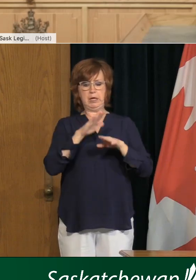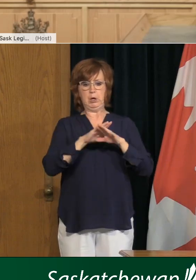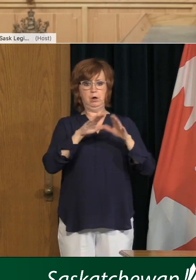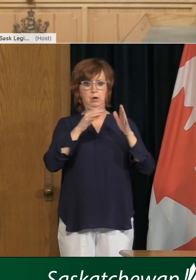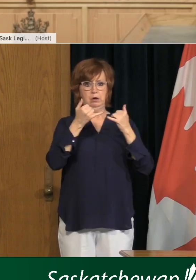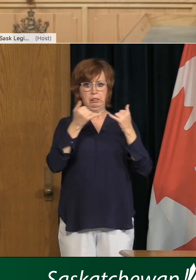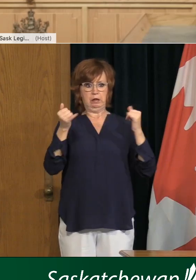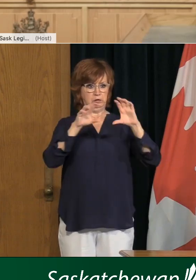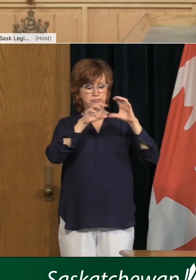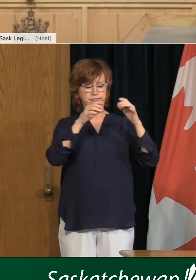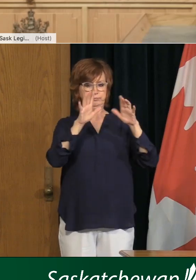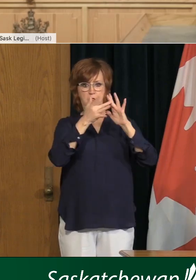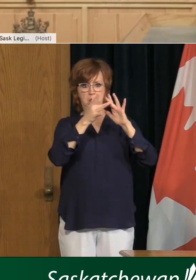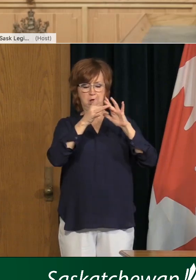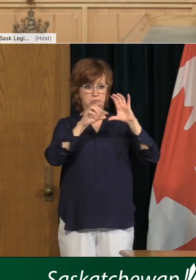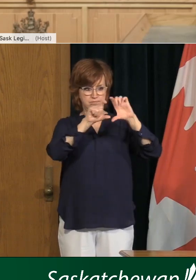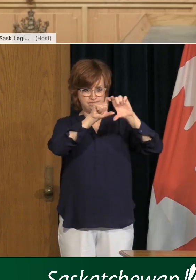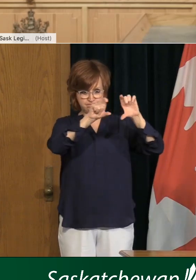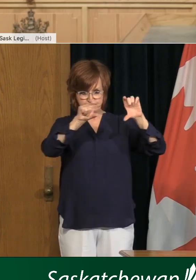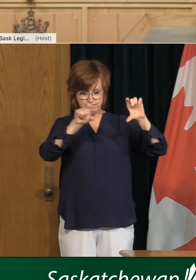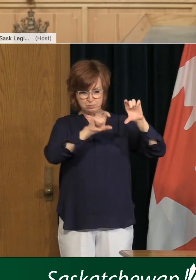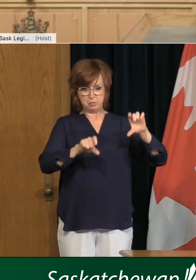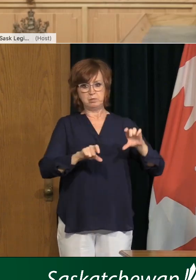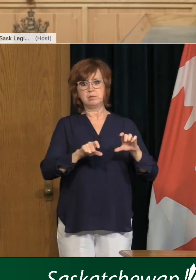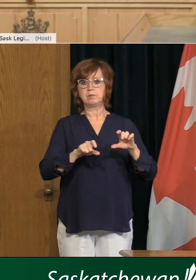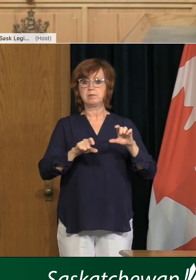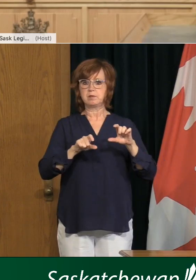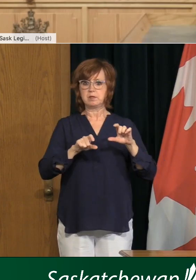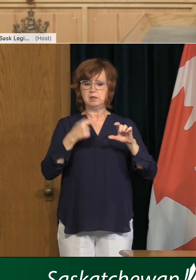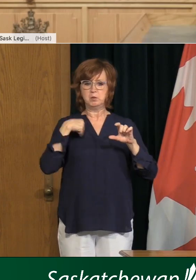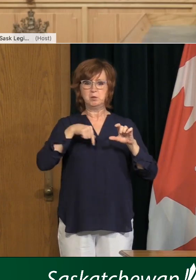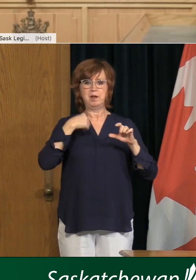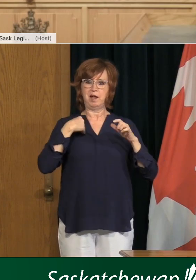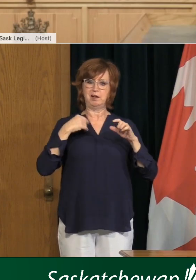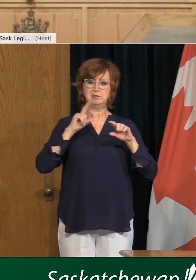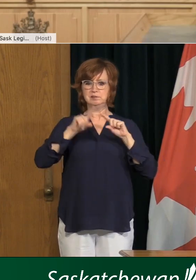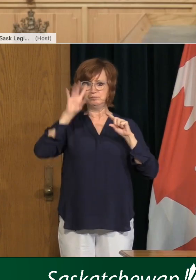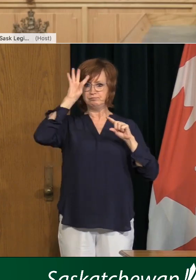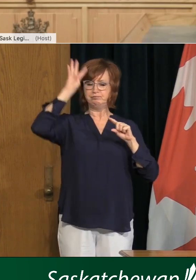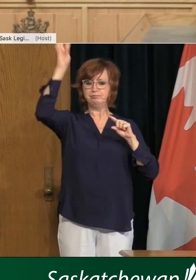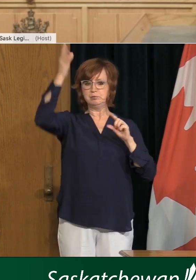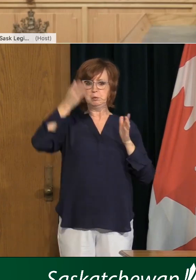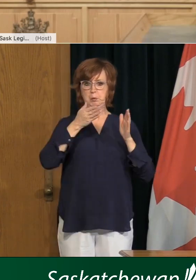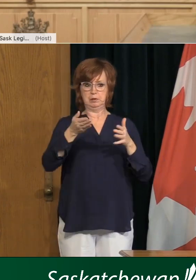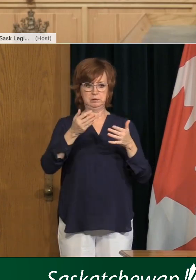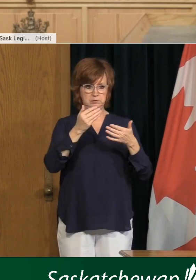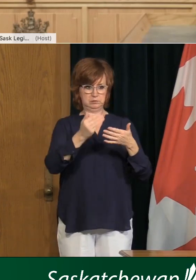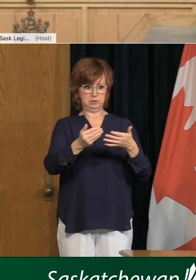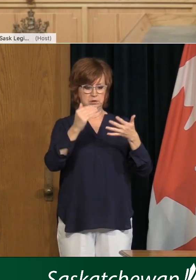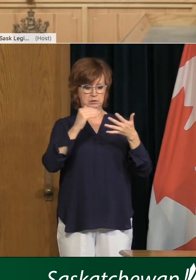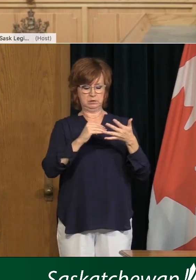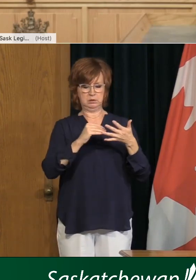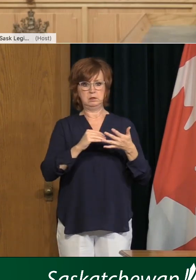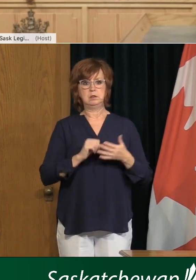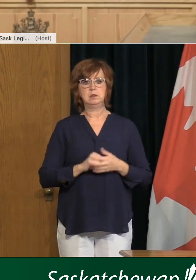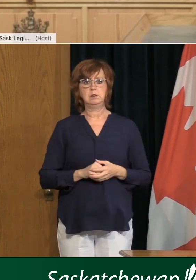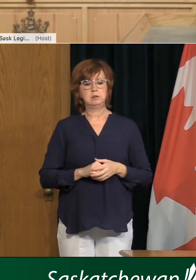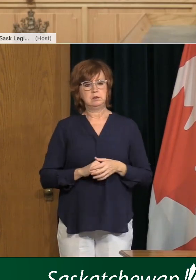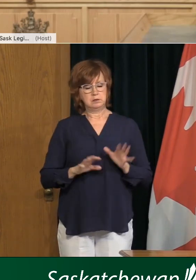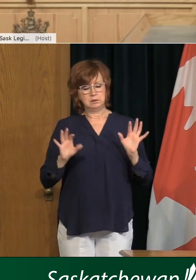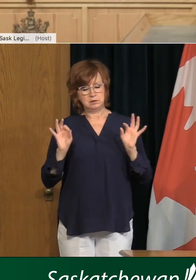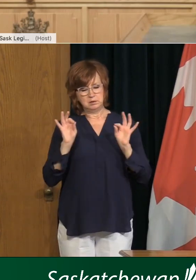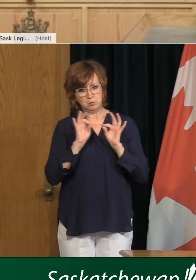people across the province. We also need to adapt to, firstly, prevent